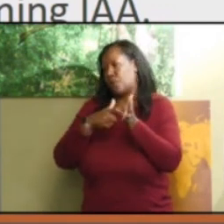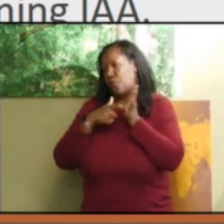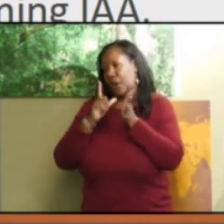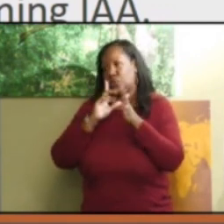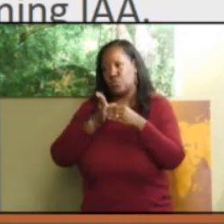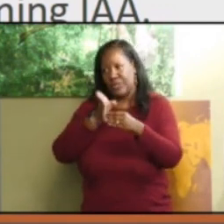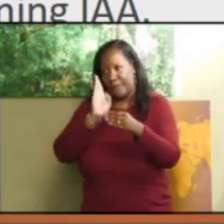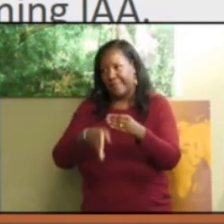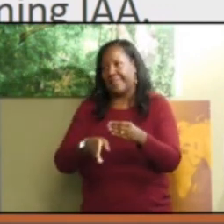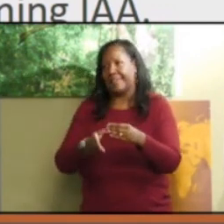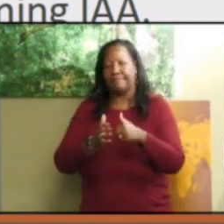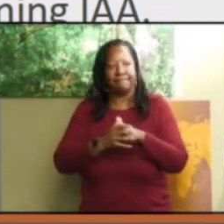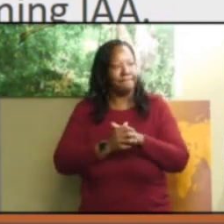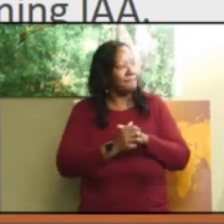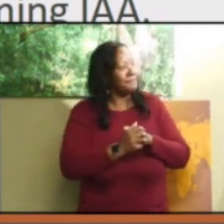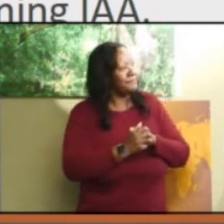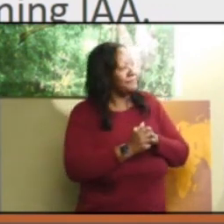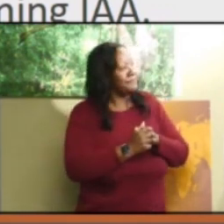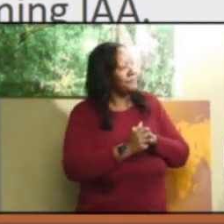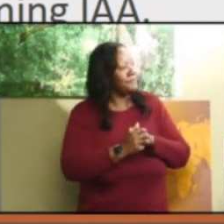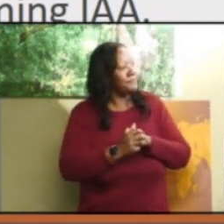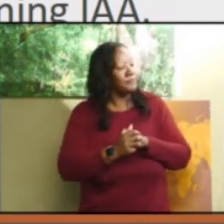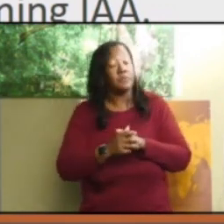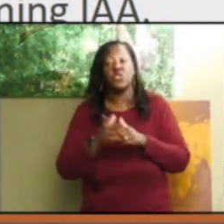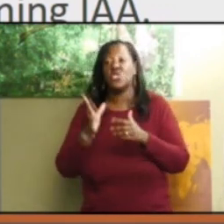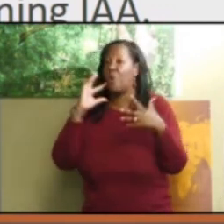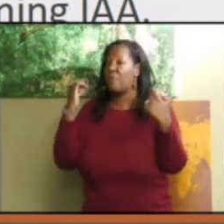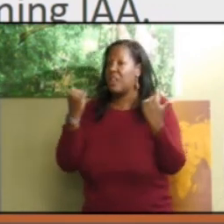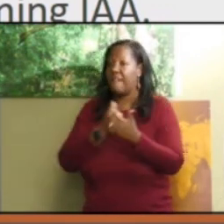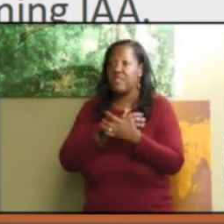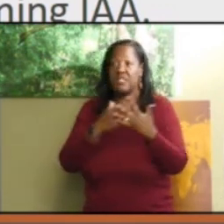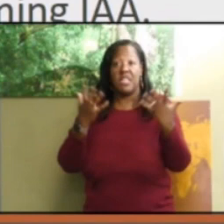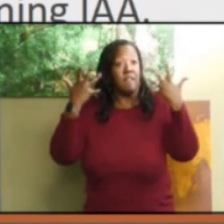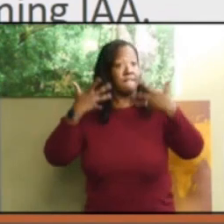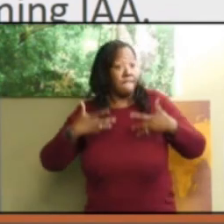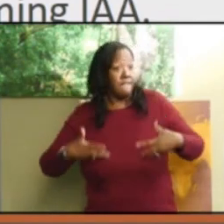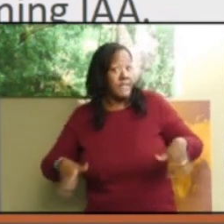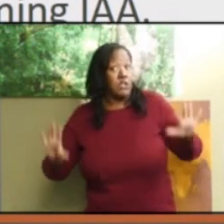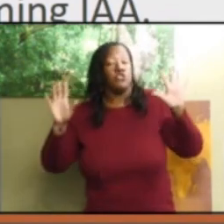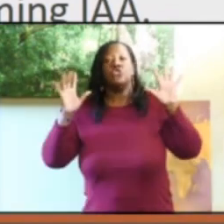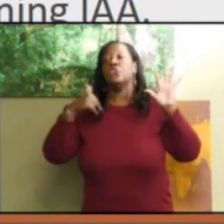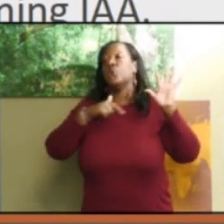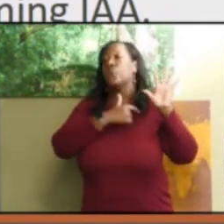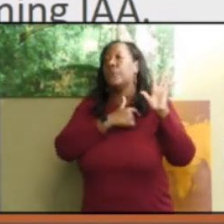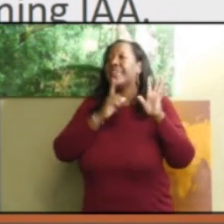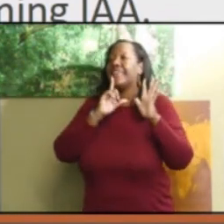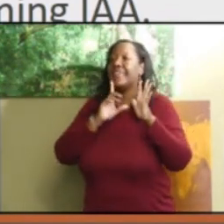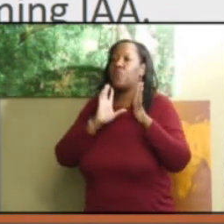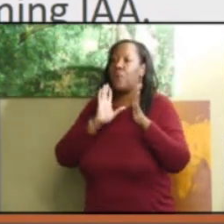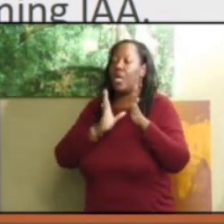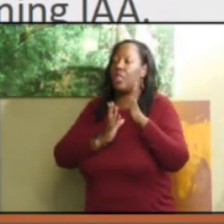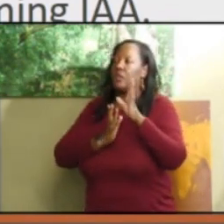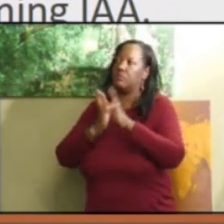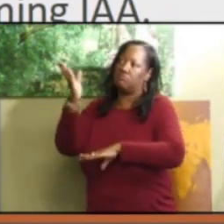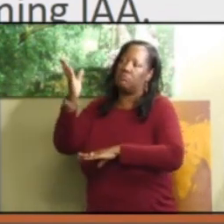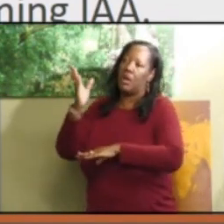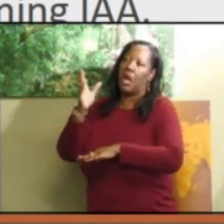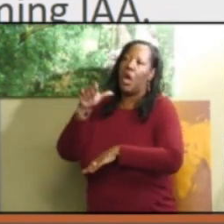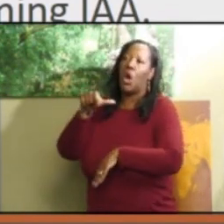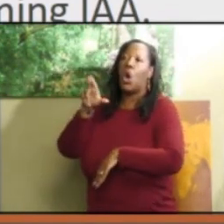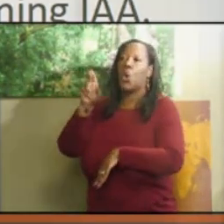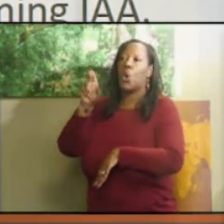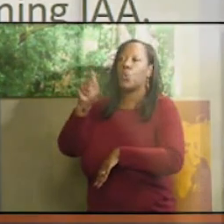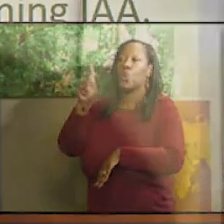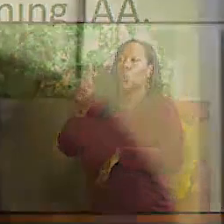services. So once we have all of those costs together, we develop a quote, and we share